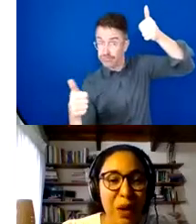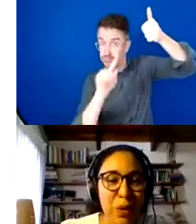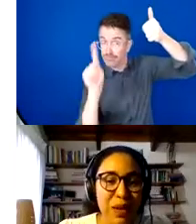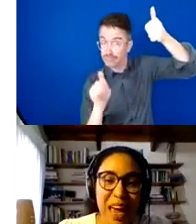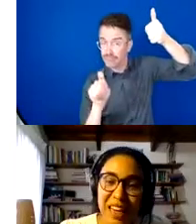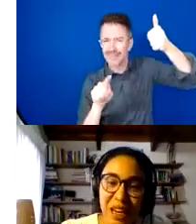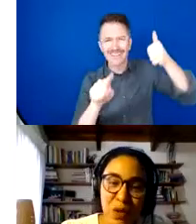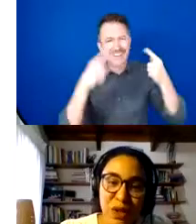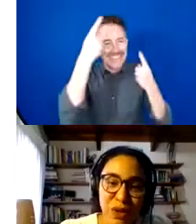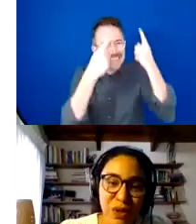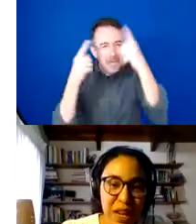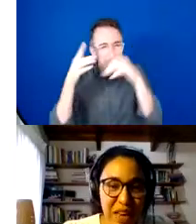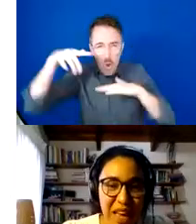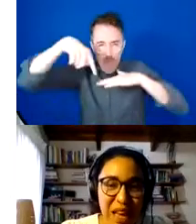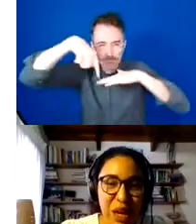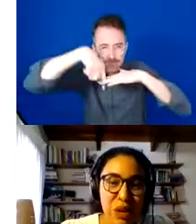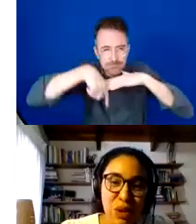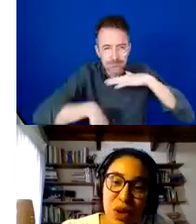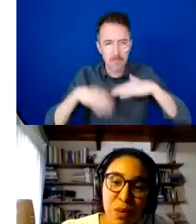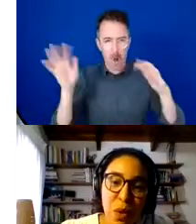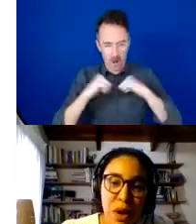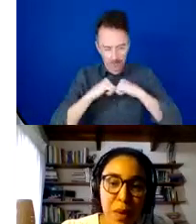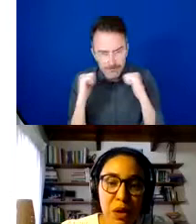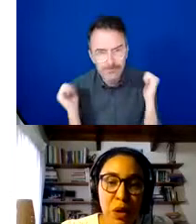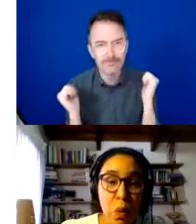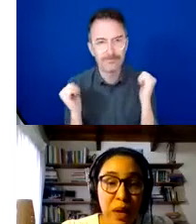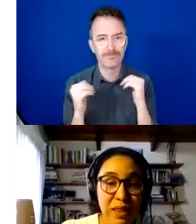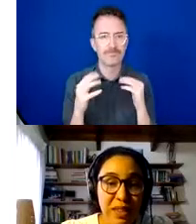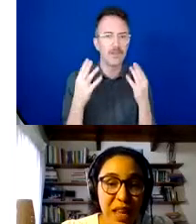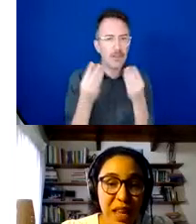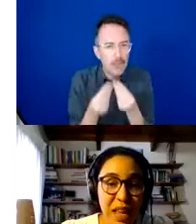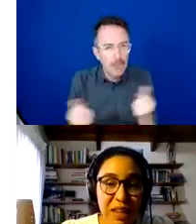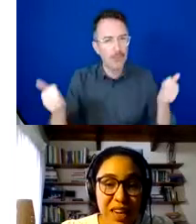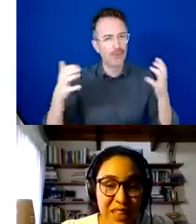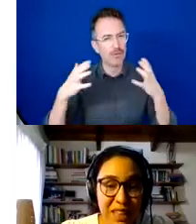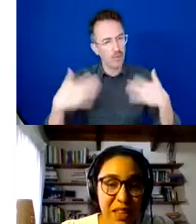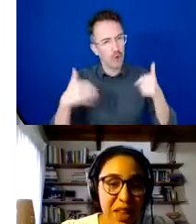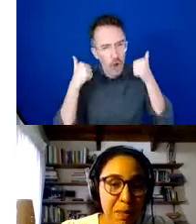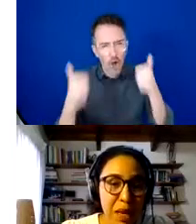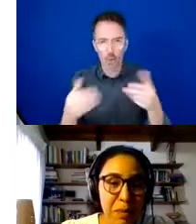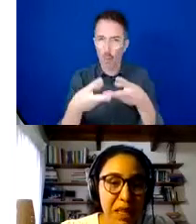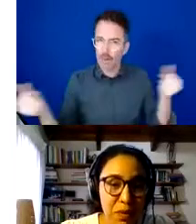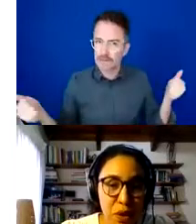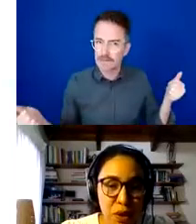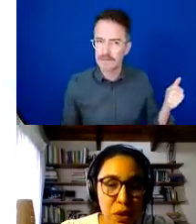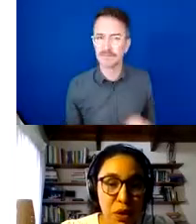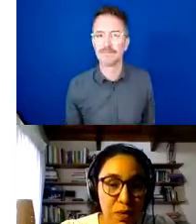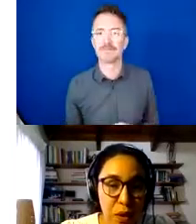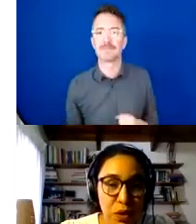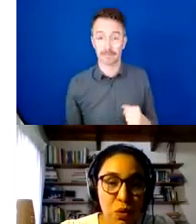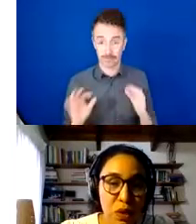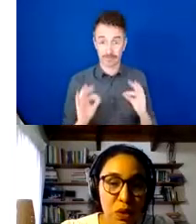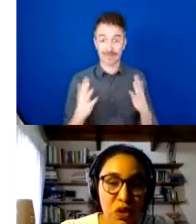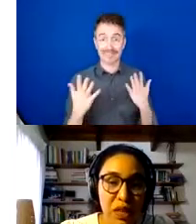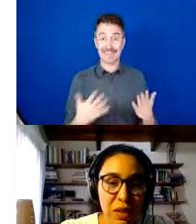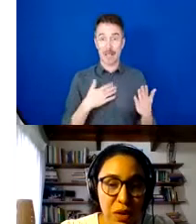Now I will hand it over to Sylvia to talk more about what does decolonizing development mean for